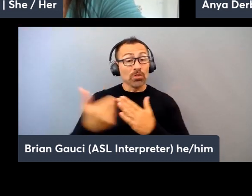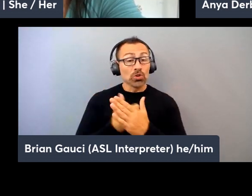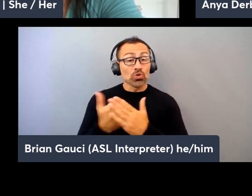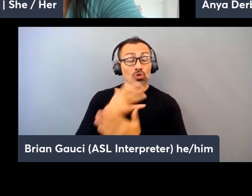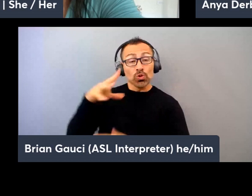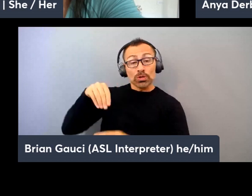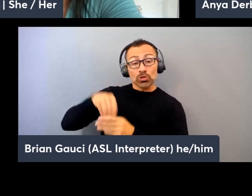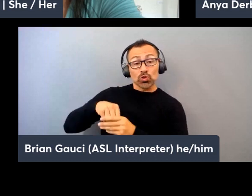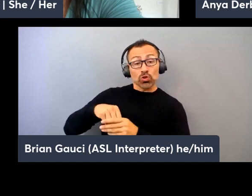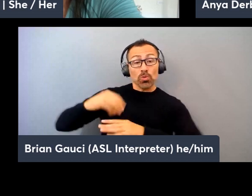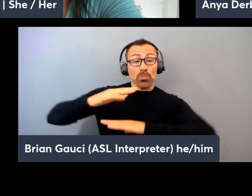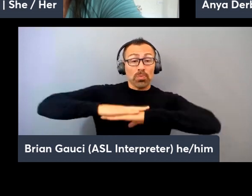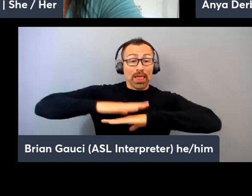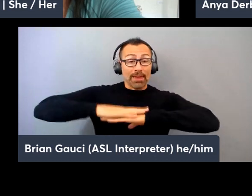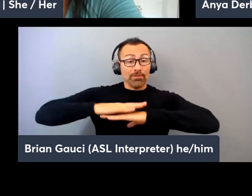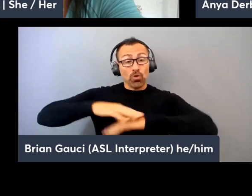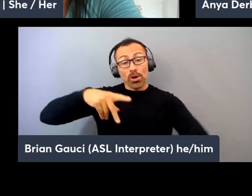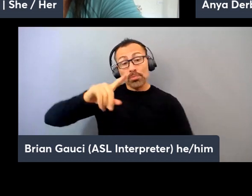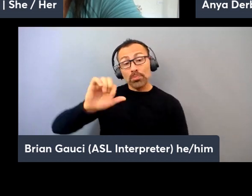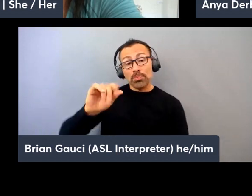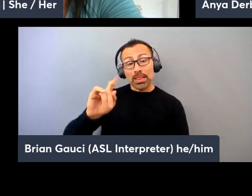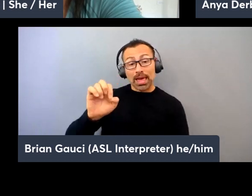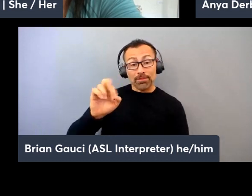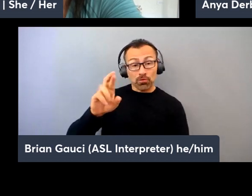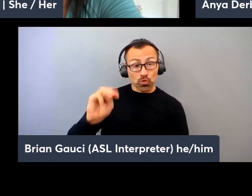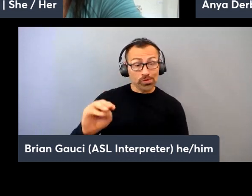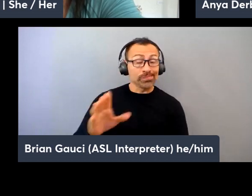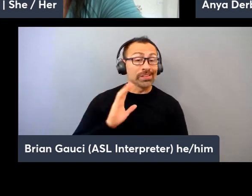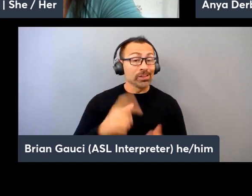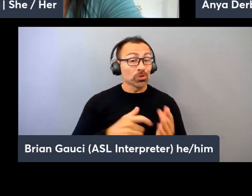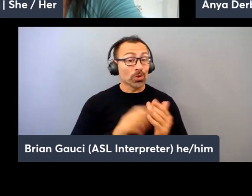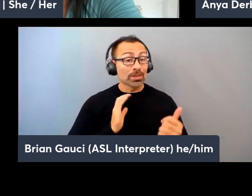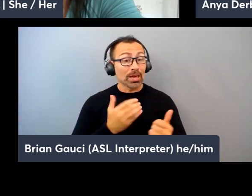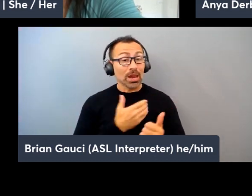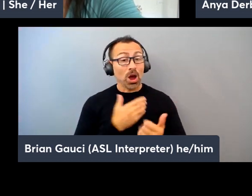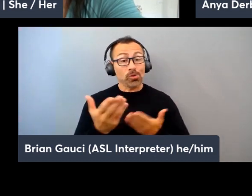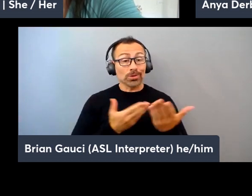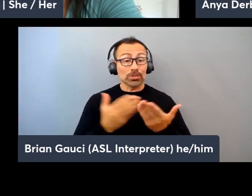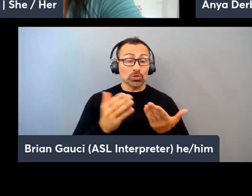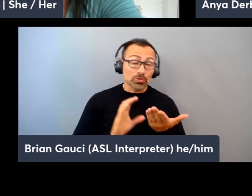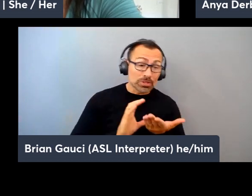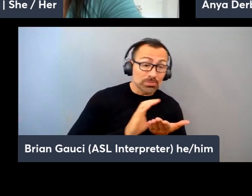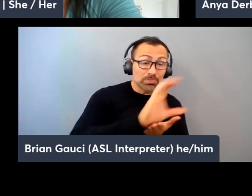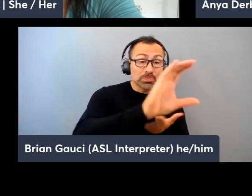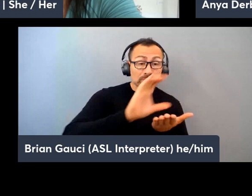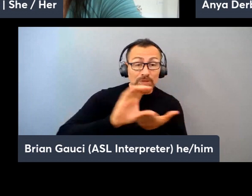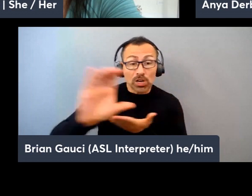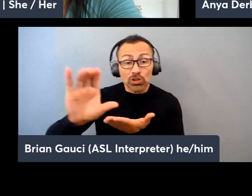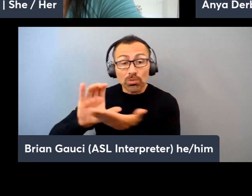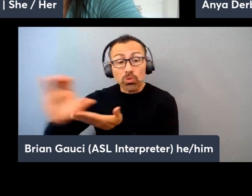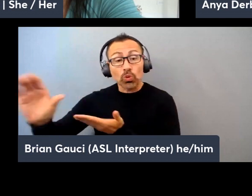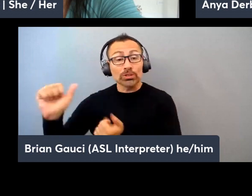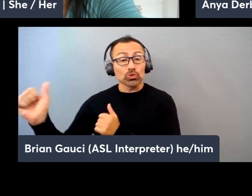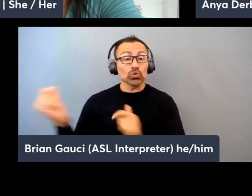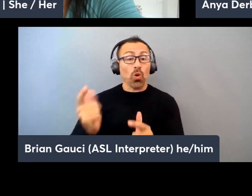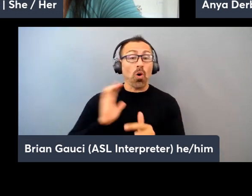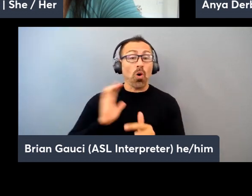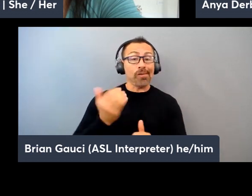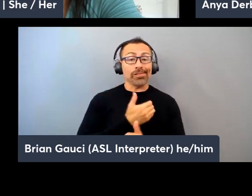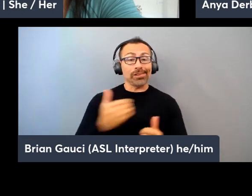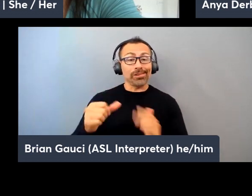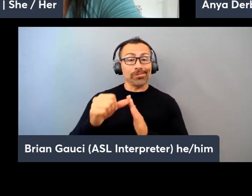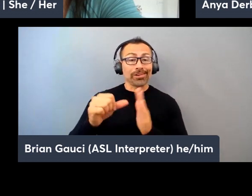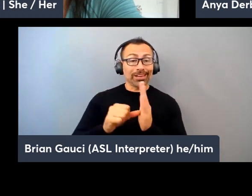to require that we deploy our services to every single or every Capital One account that we have at the moment,